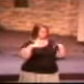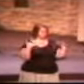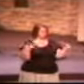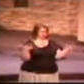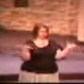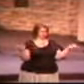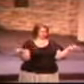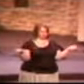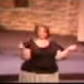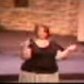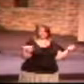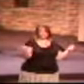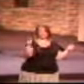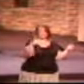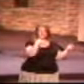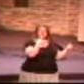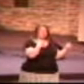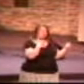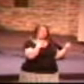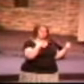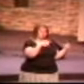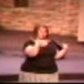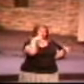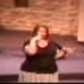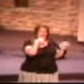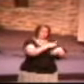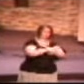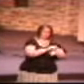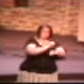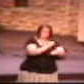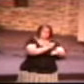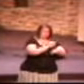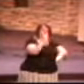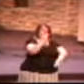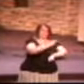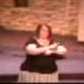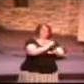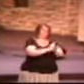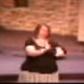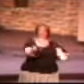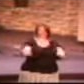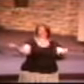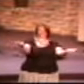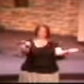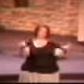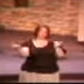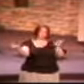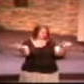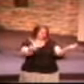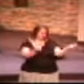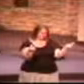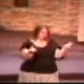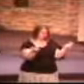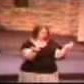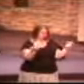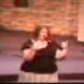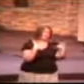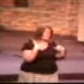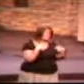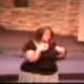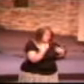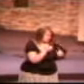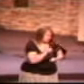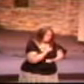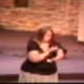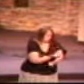and some of you have even told me that you realize how hard it is one day a week. So, I just want to